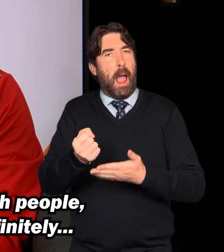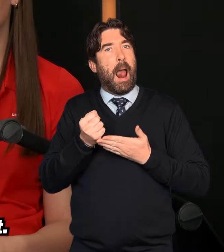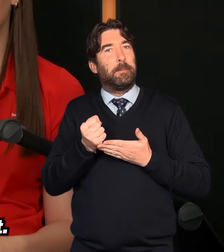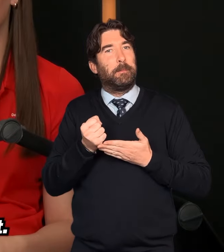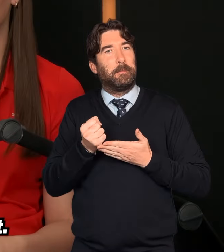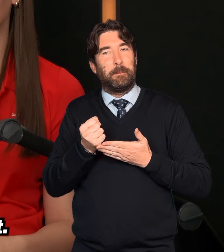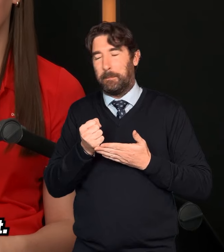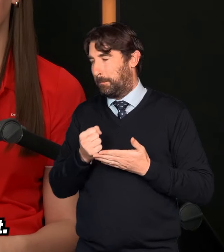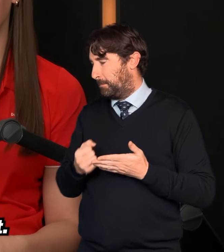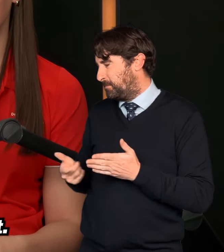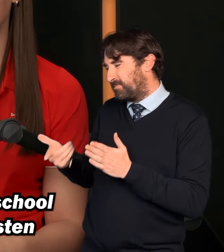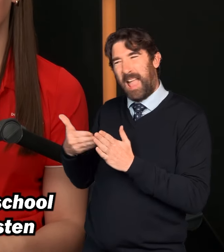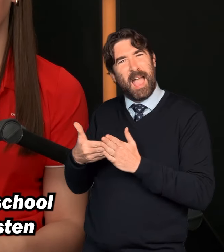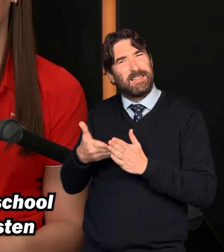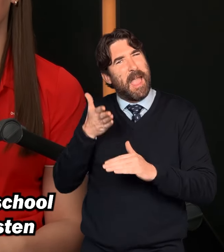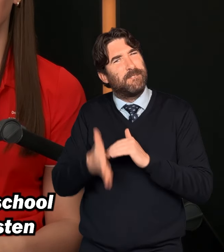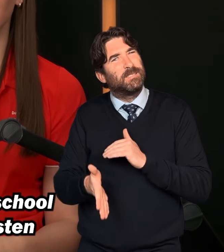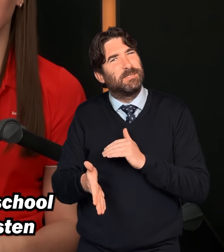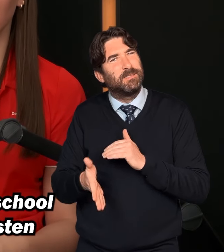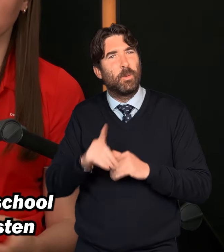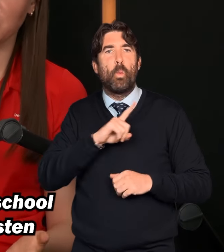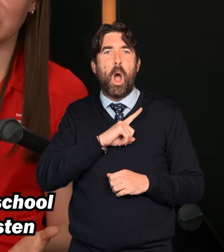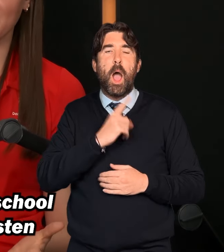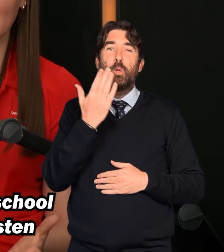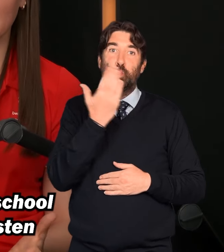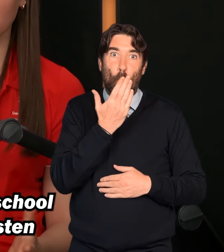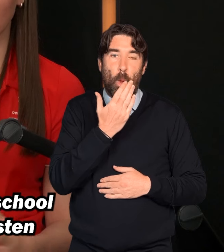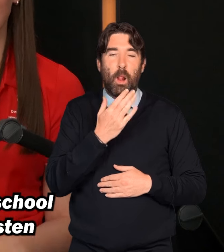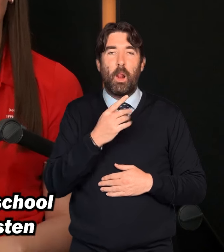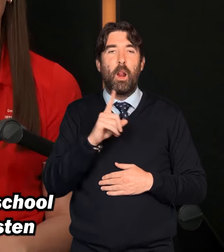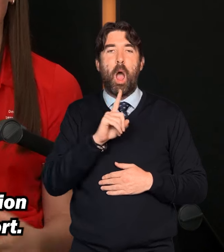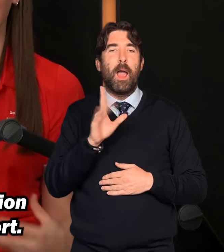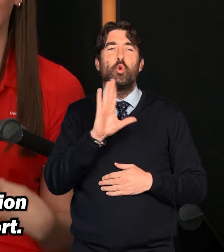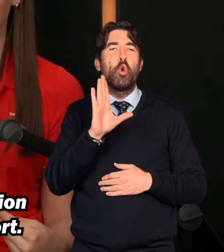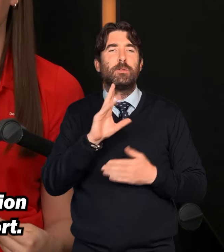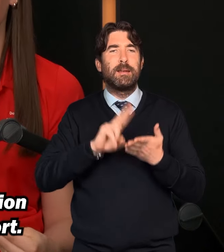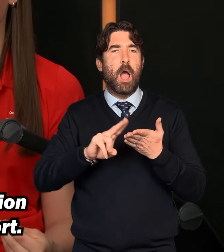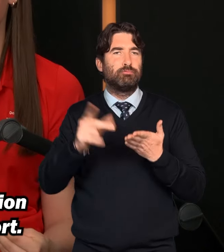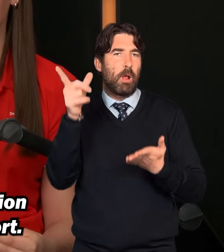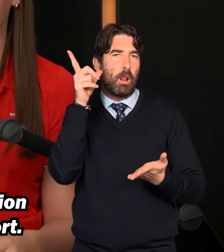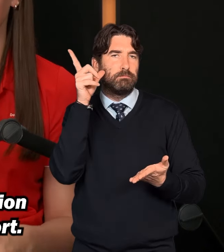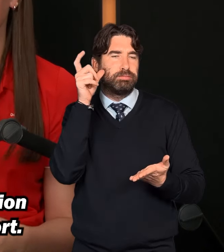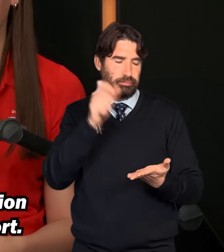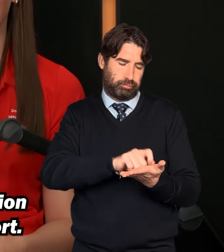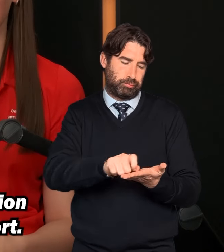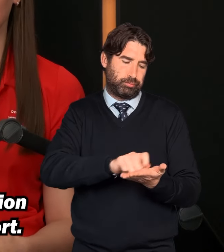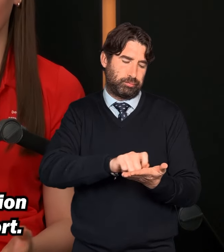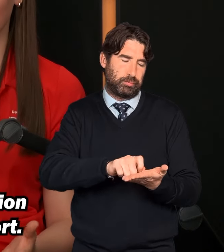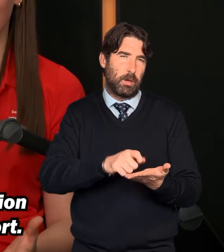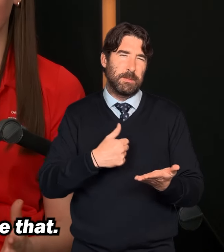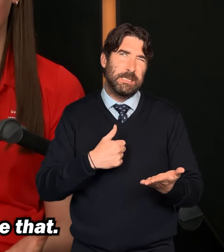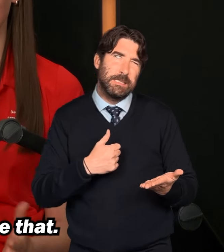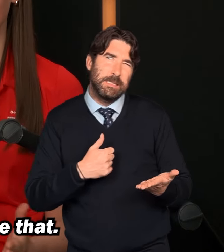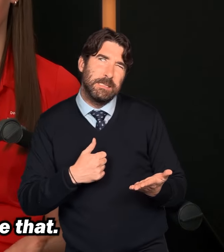is definitely it's quite a lot of effort actually, like, because at school especially you're trying to listen and take in the information, and it takes a lot